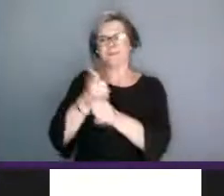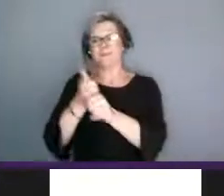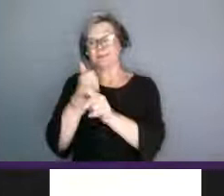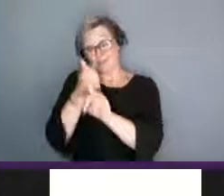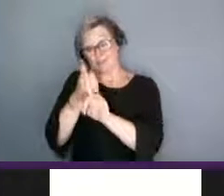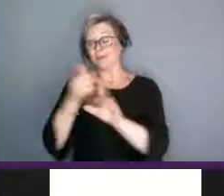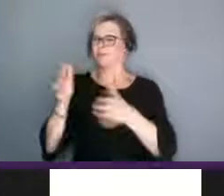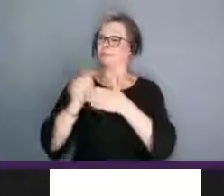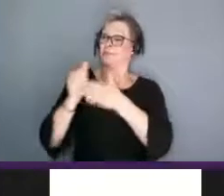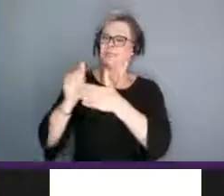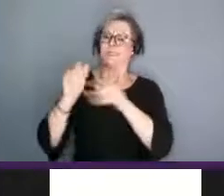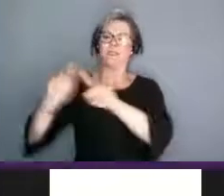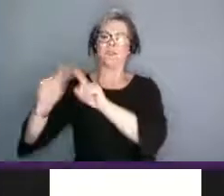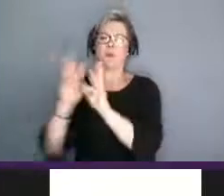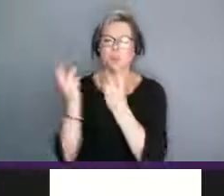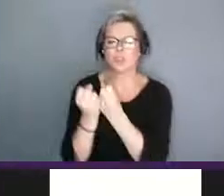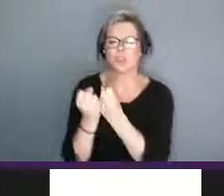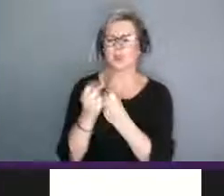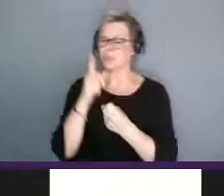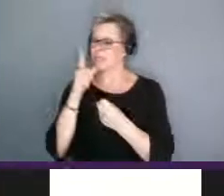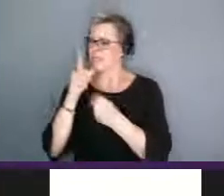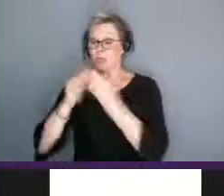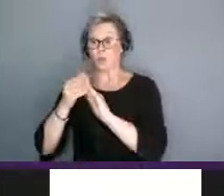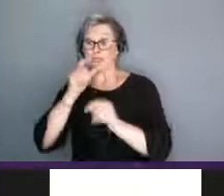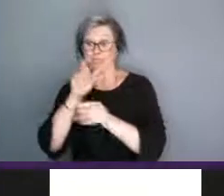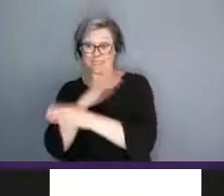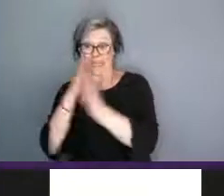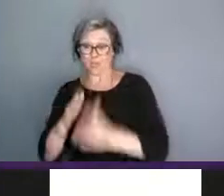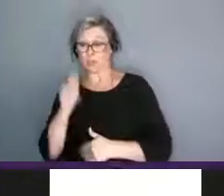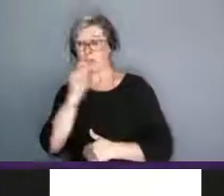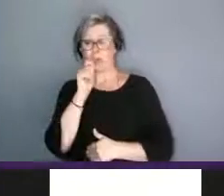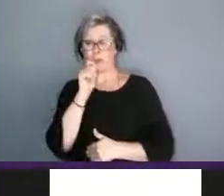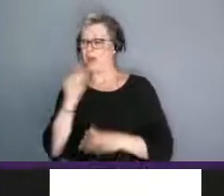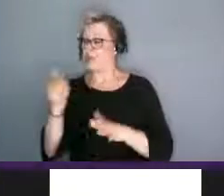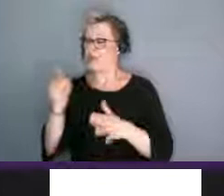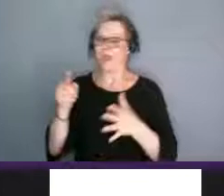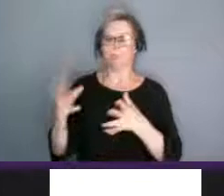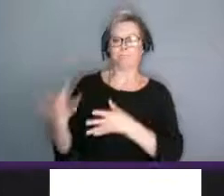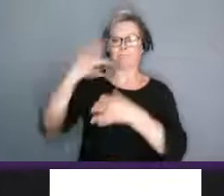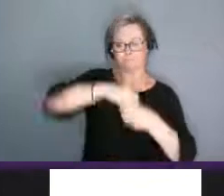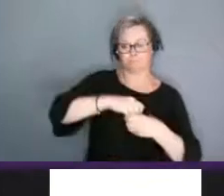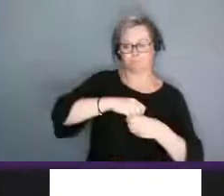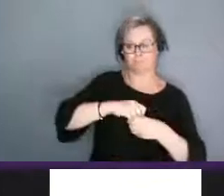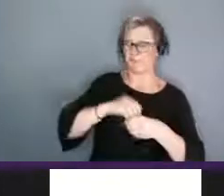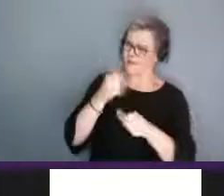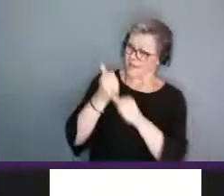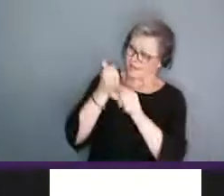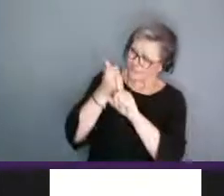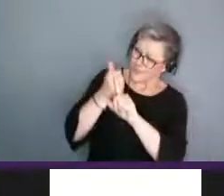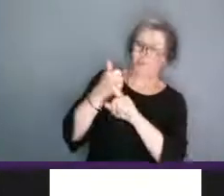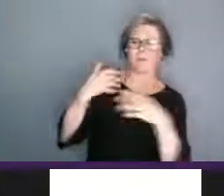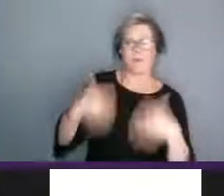circles, where community singers learn and sing songs through call and response. He has a long artistic history